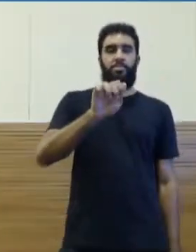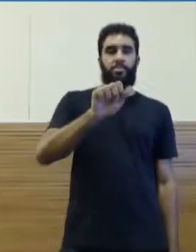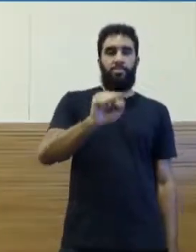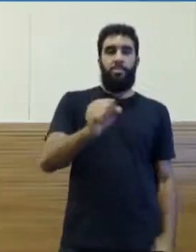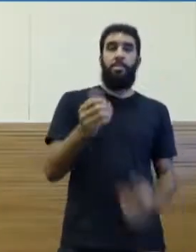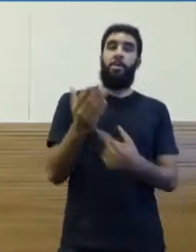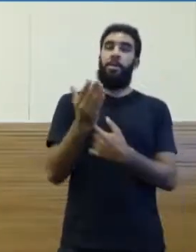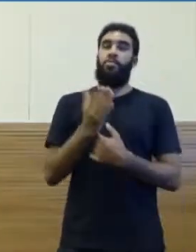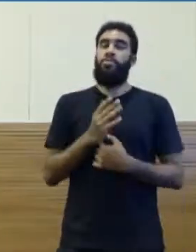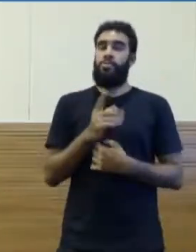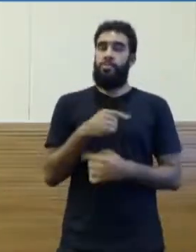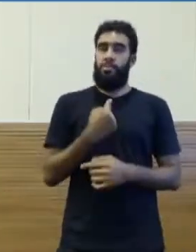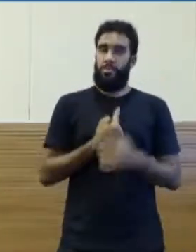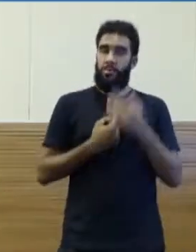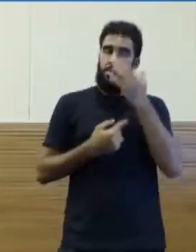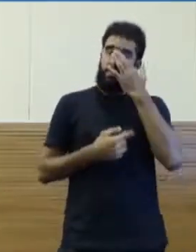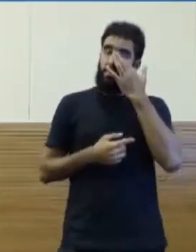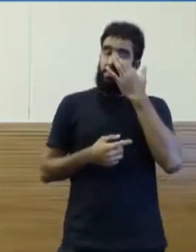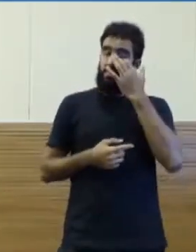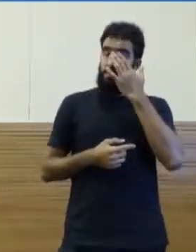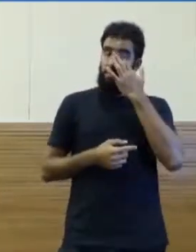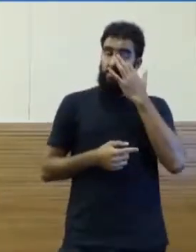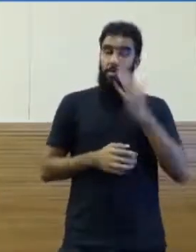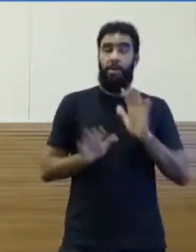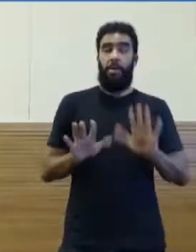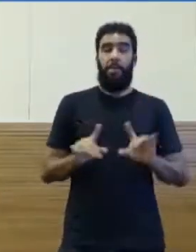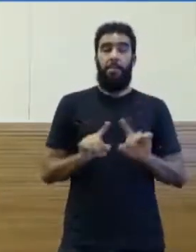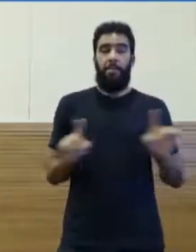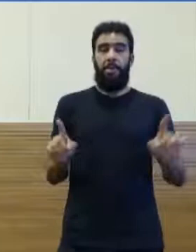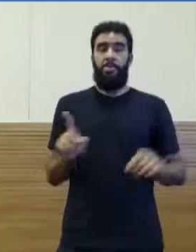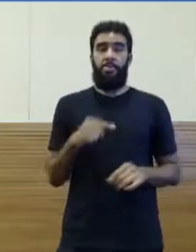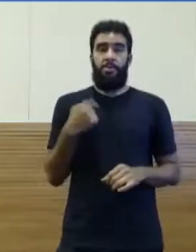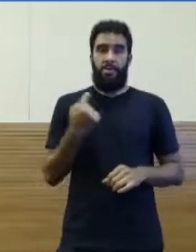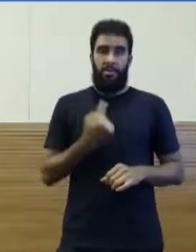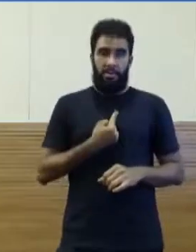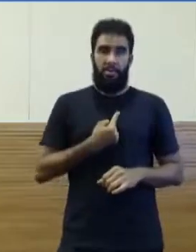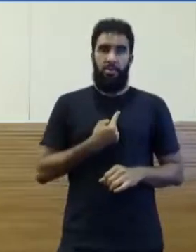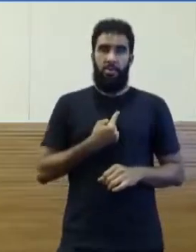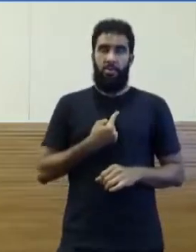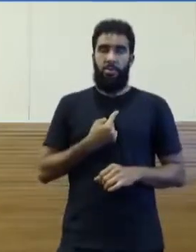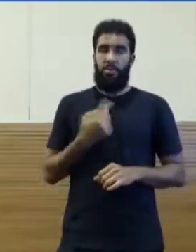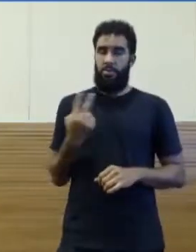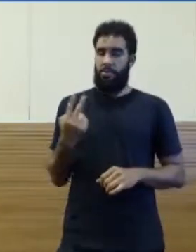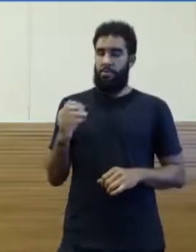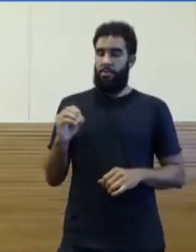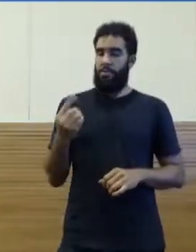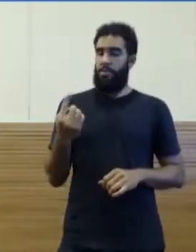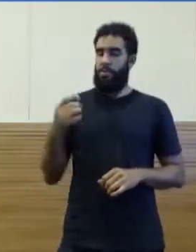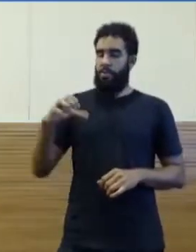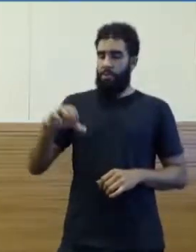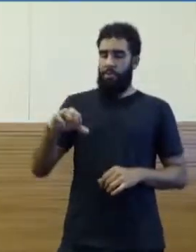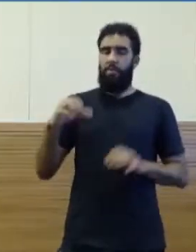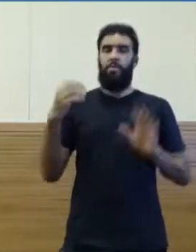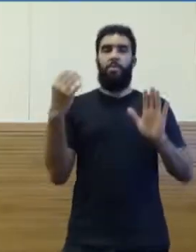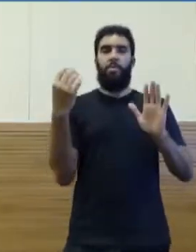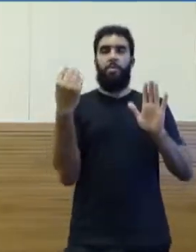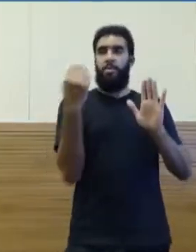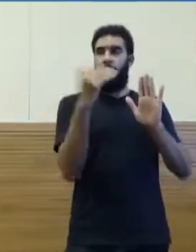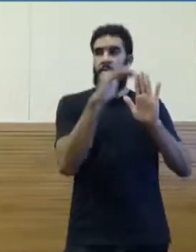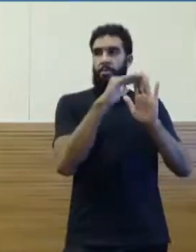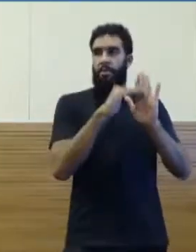this implementation, and this helped us a lot. However, since the beginning,